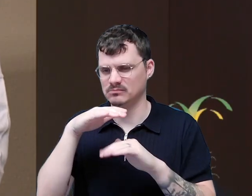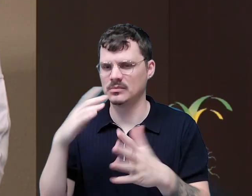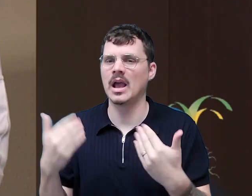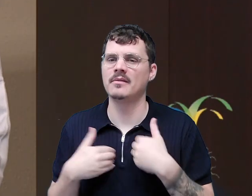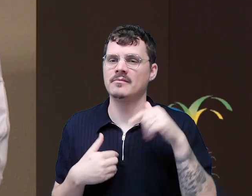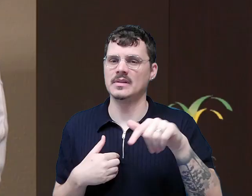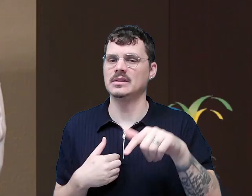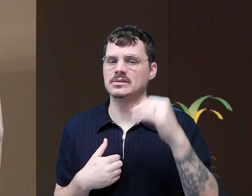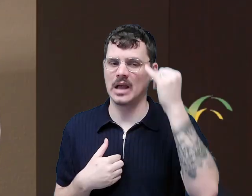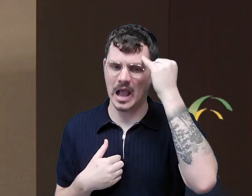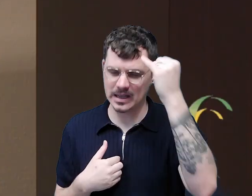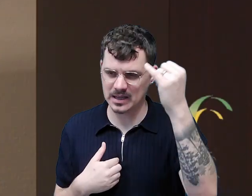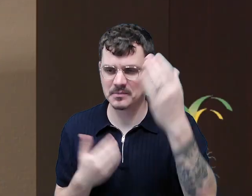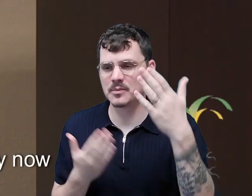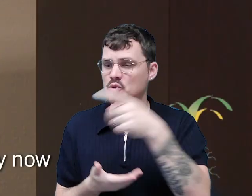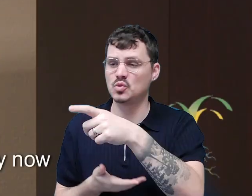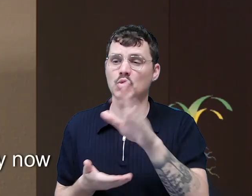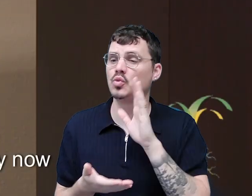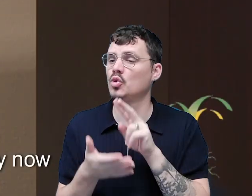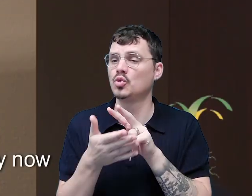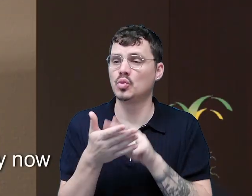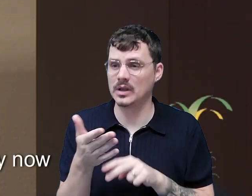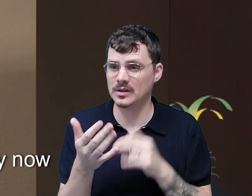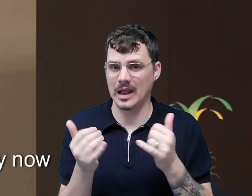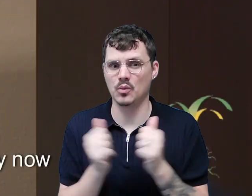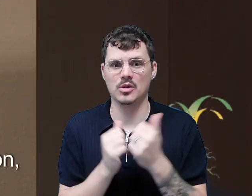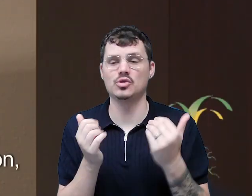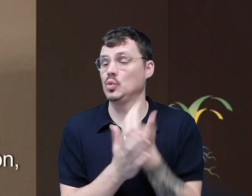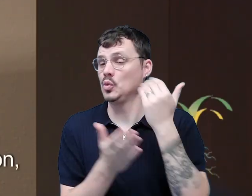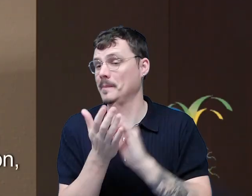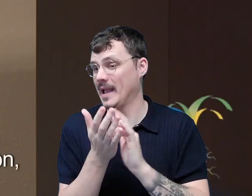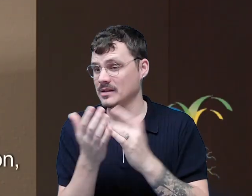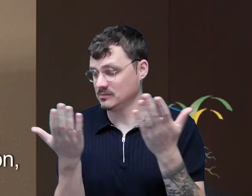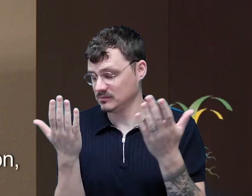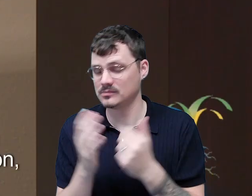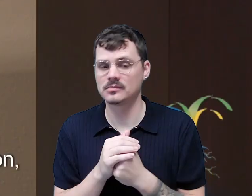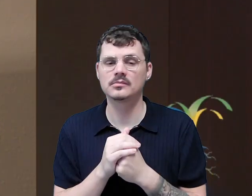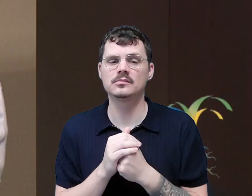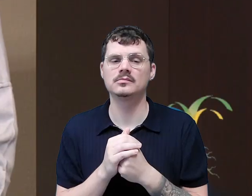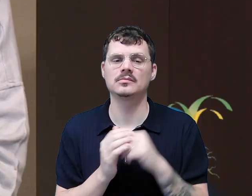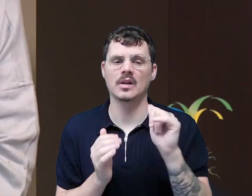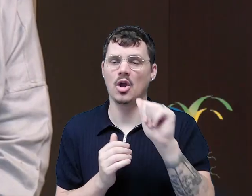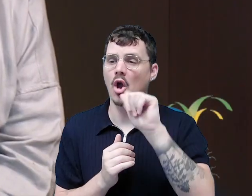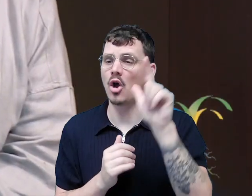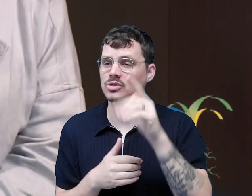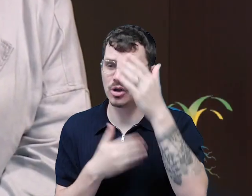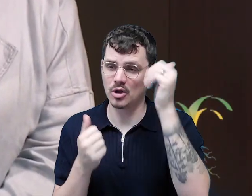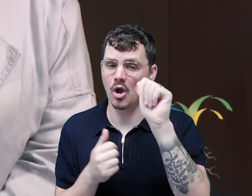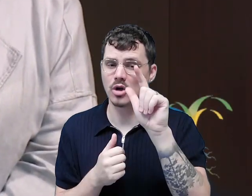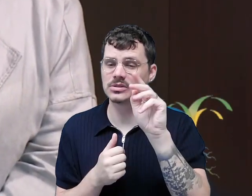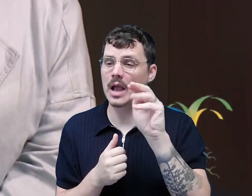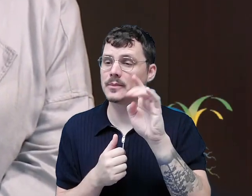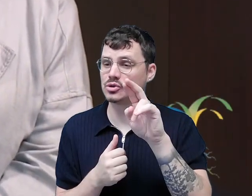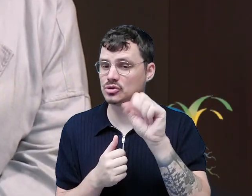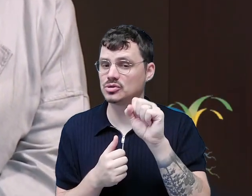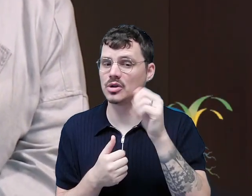Basically, there is this idea, and you'll read about it, especially now lately with new meds and so on, that